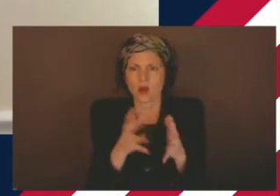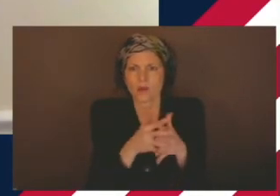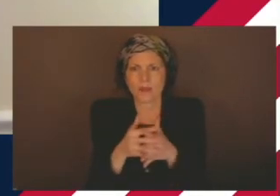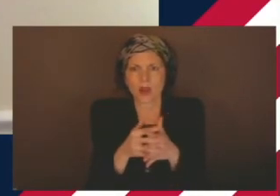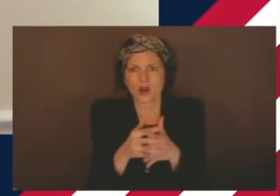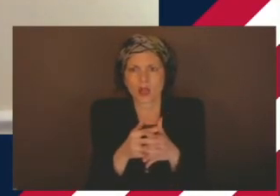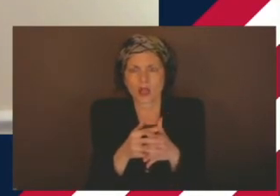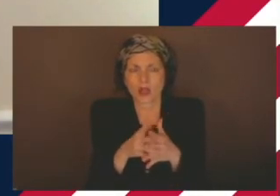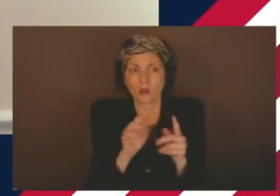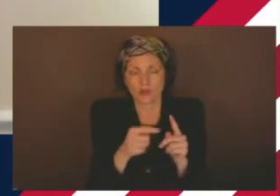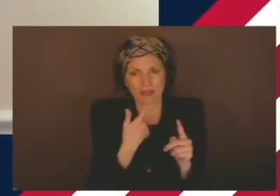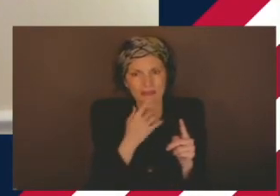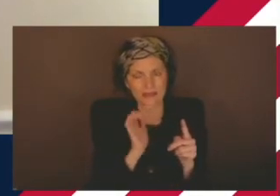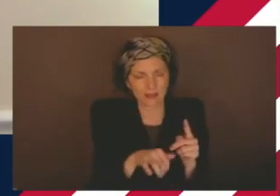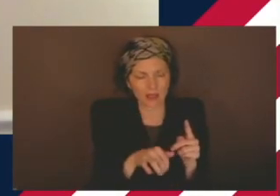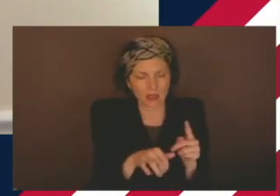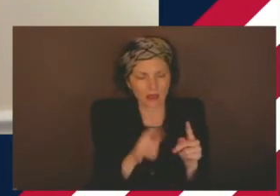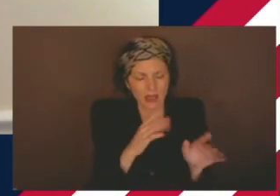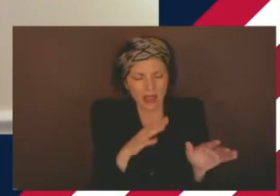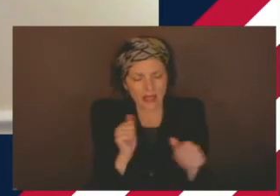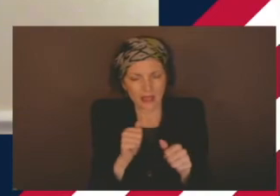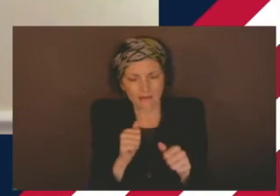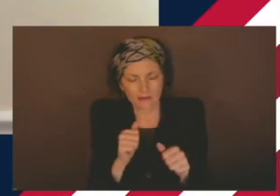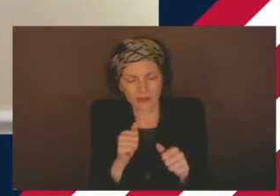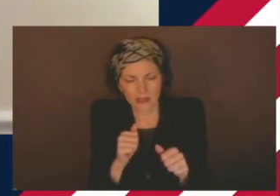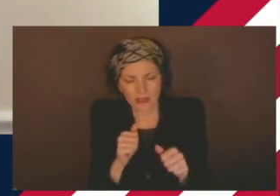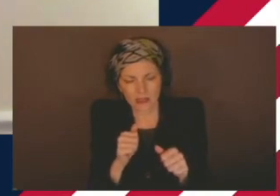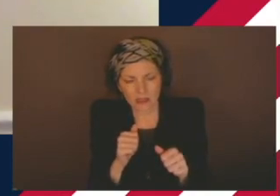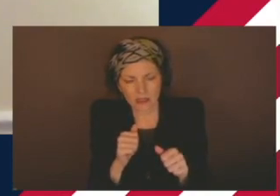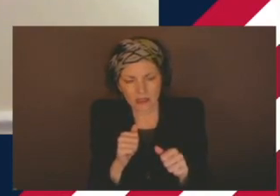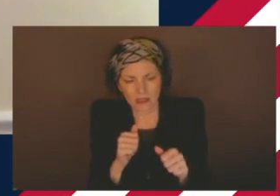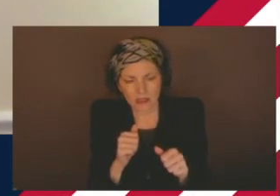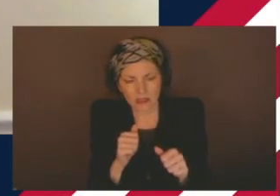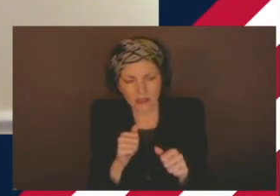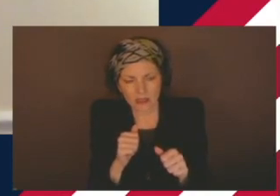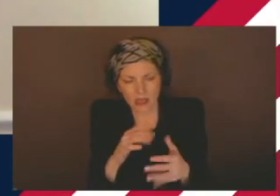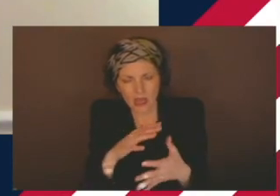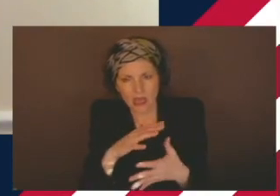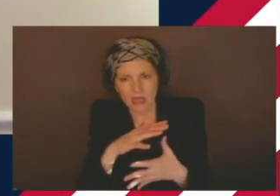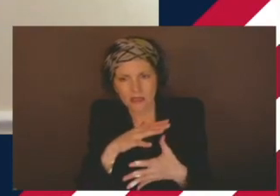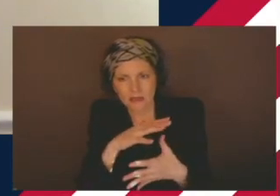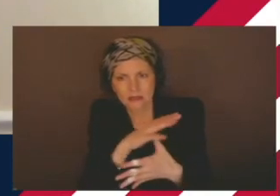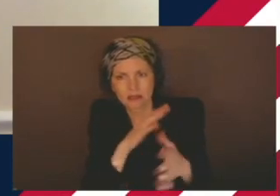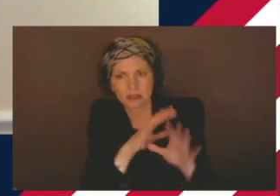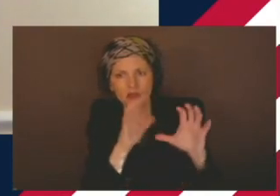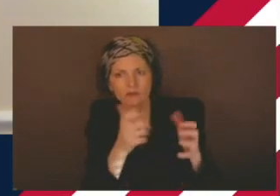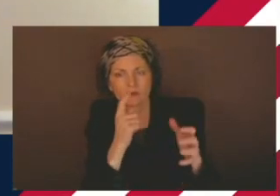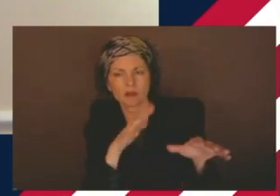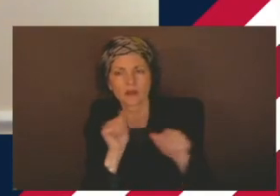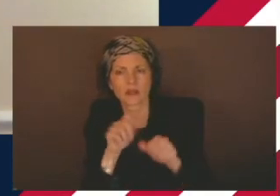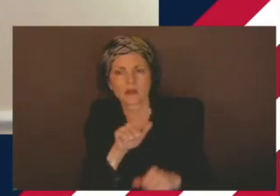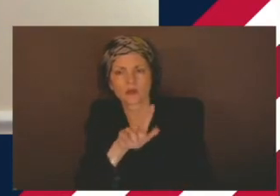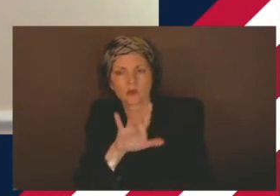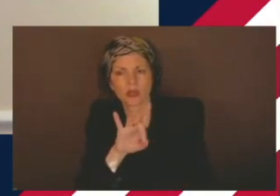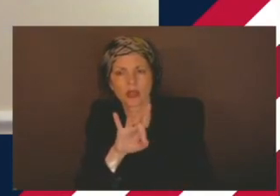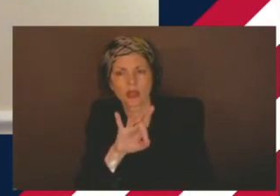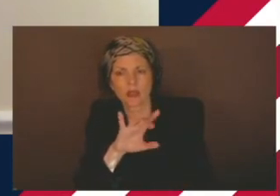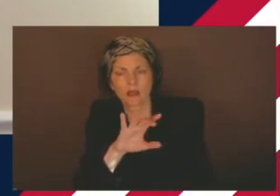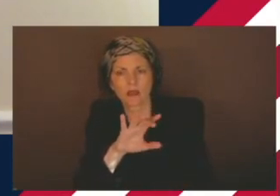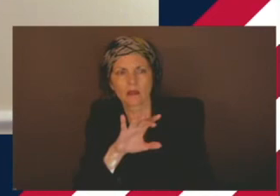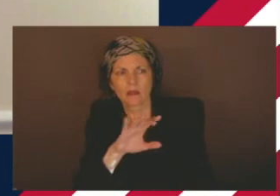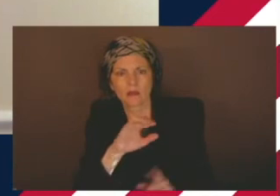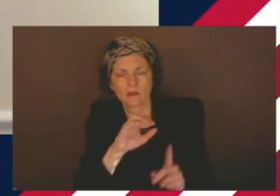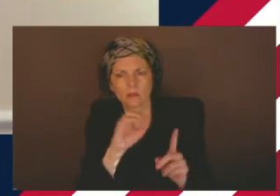Foreign Service in 2018 that was still 88% white and 2/3 male, with underrepresentation of women and